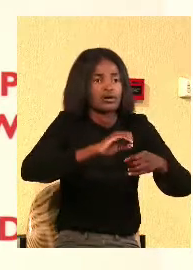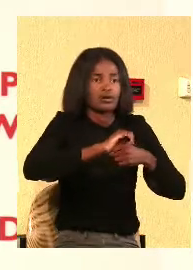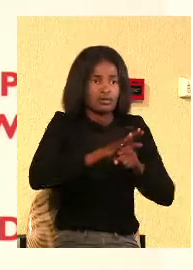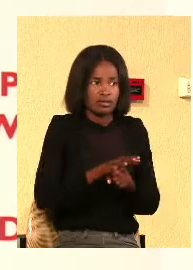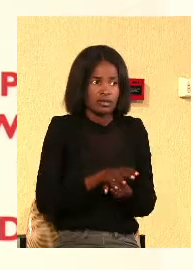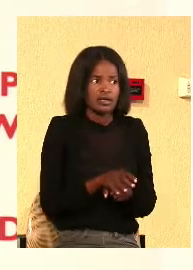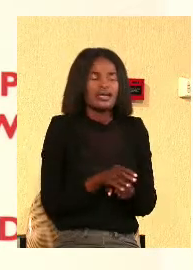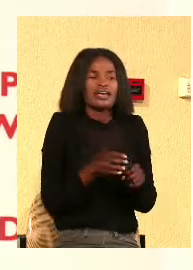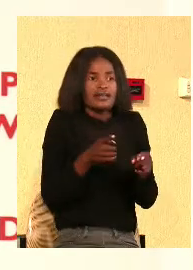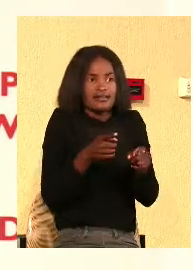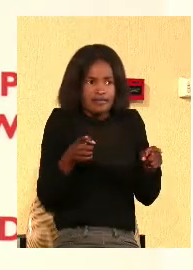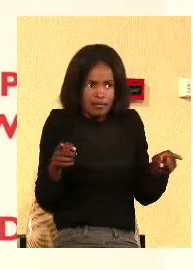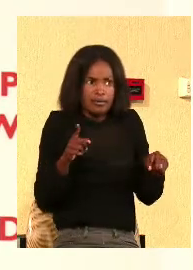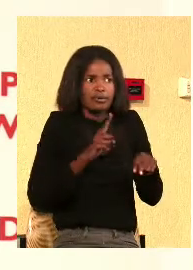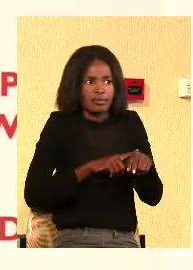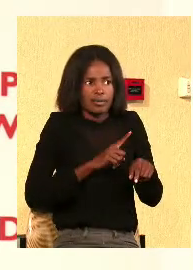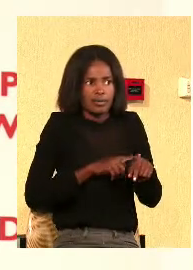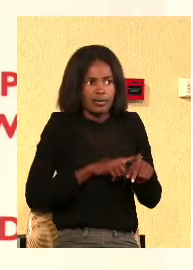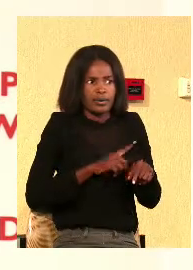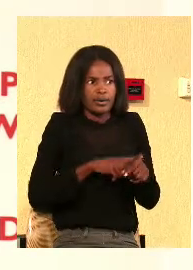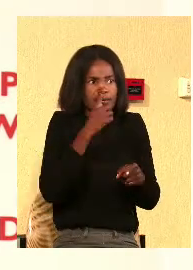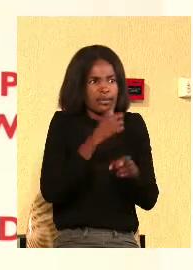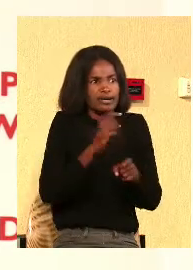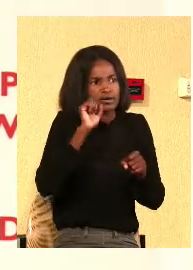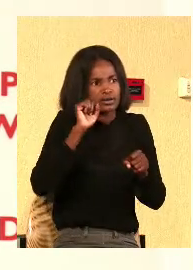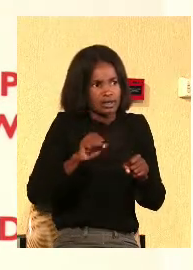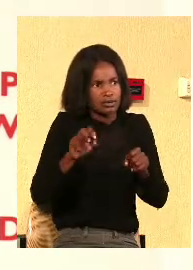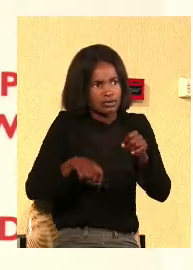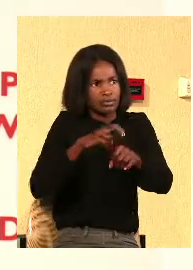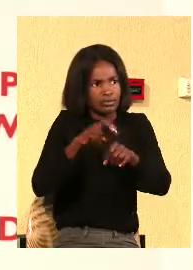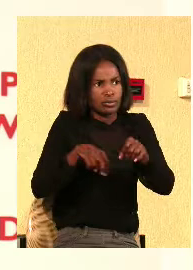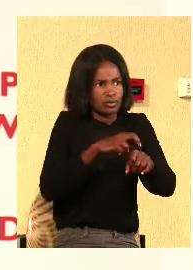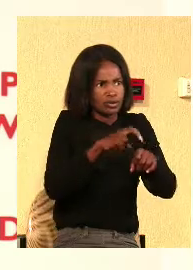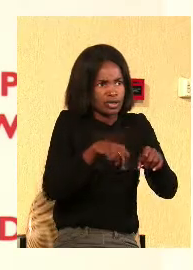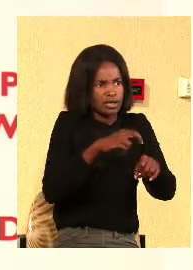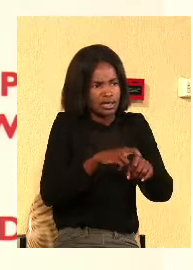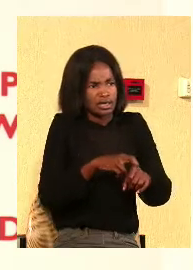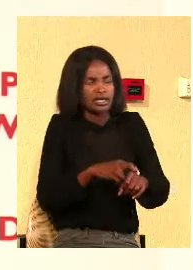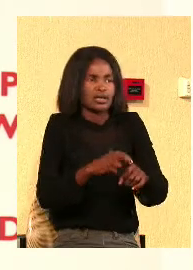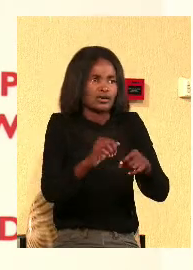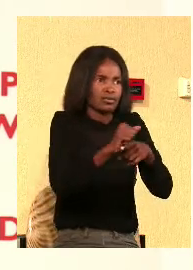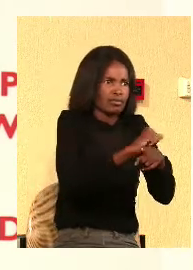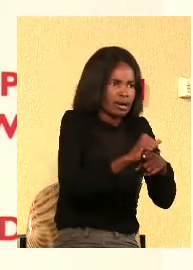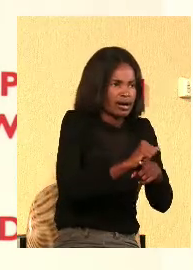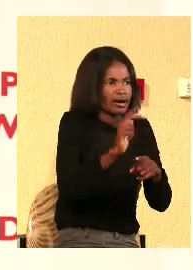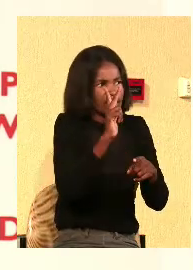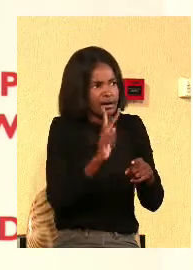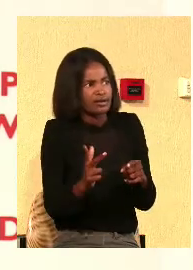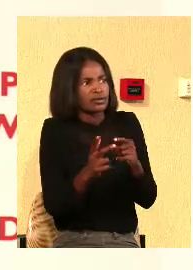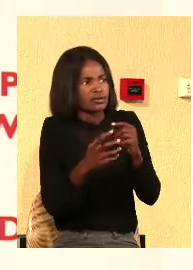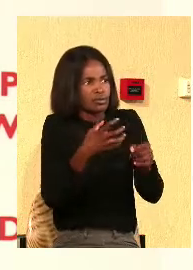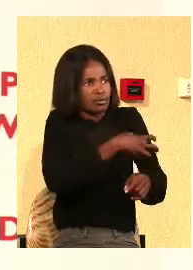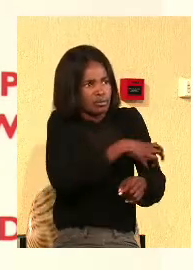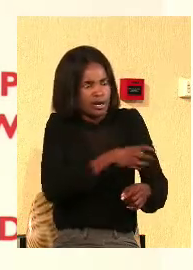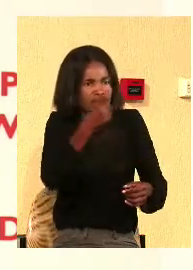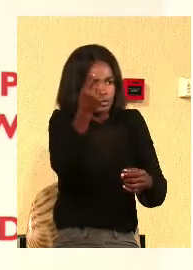at least for a period that gives you a window of some kind of preparation, strengthening your mechanism, etc., etc. It does have an